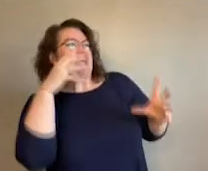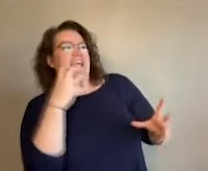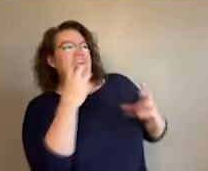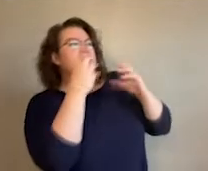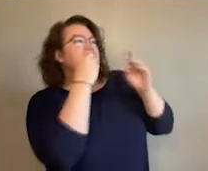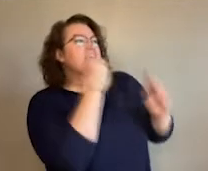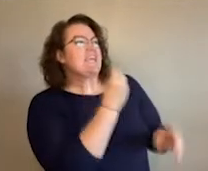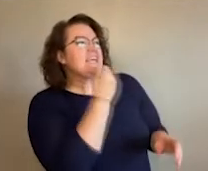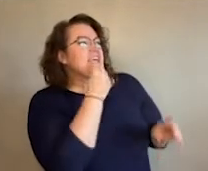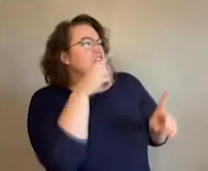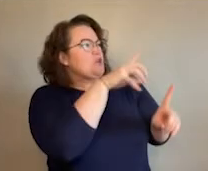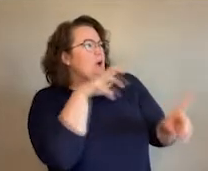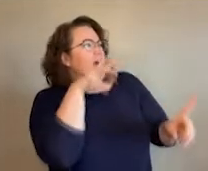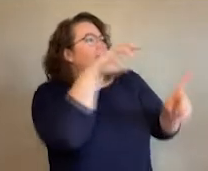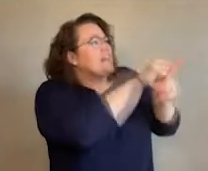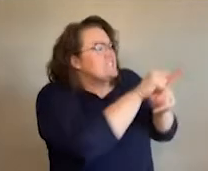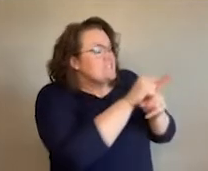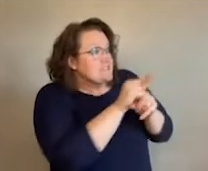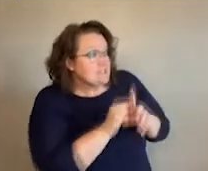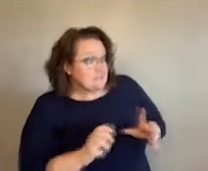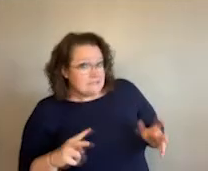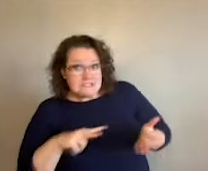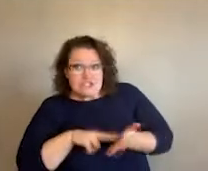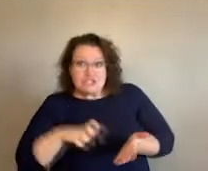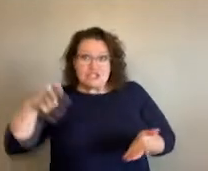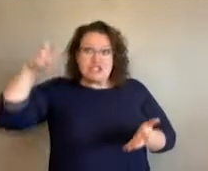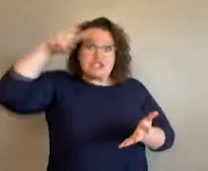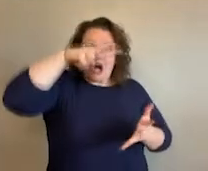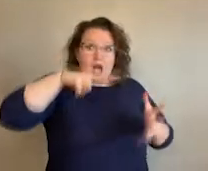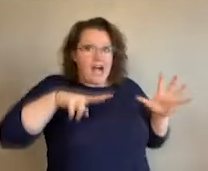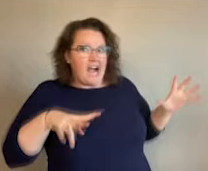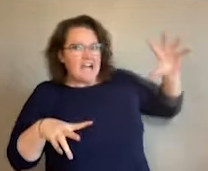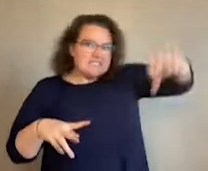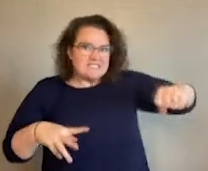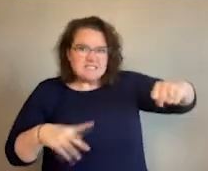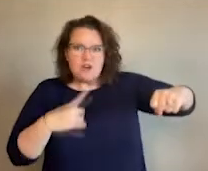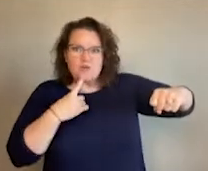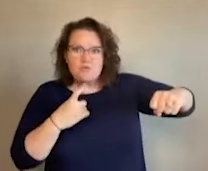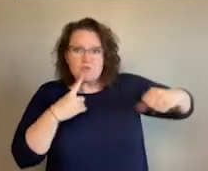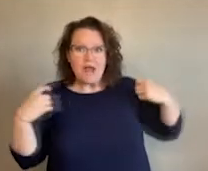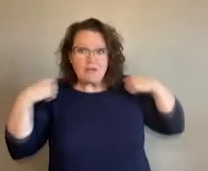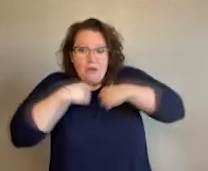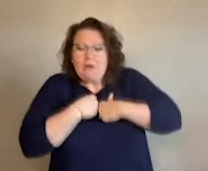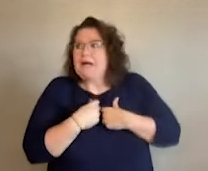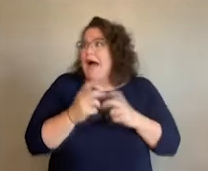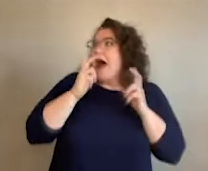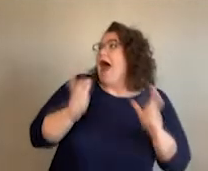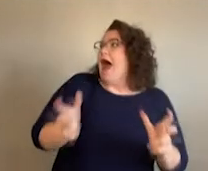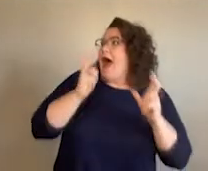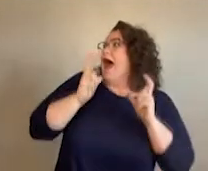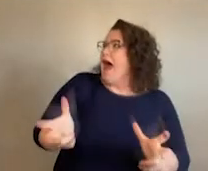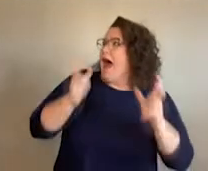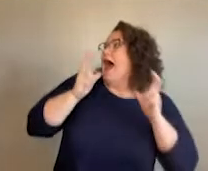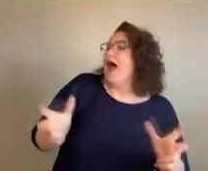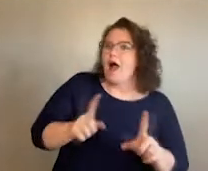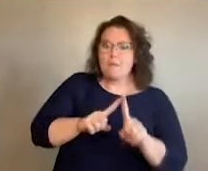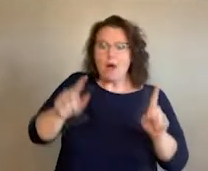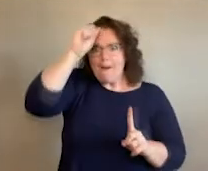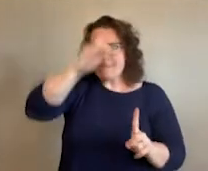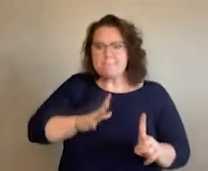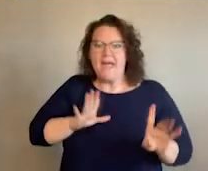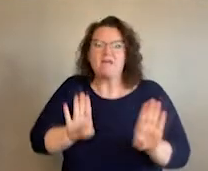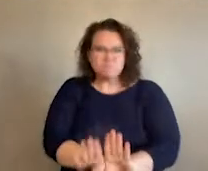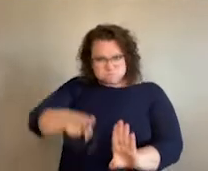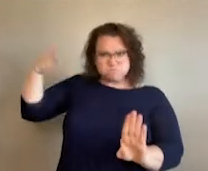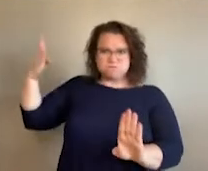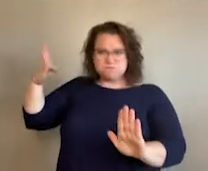the wolf, and he sprang out of bed and caught Red Riding Hood by the cloak. The little girl cried out, but at this moment the woodcutter burst open the